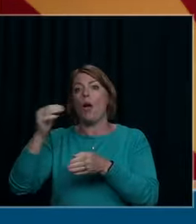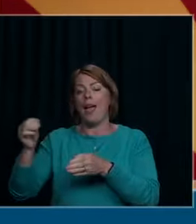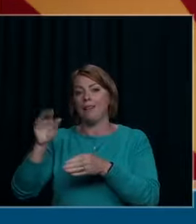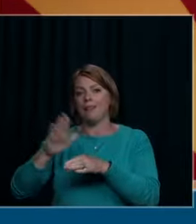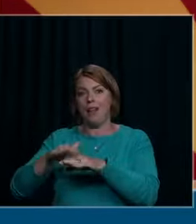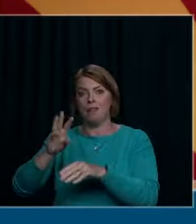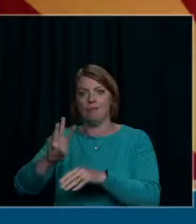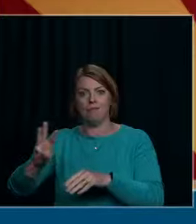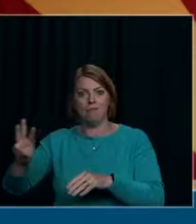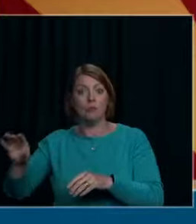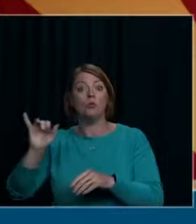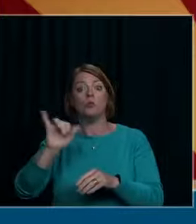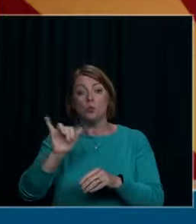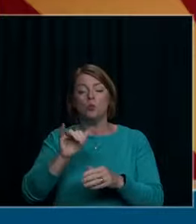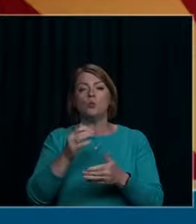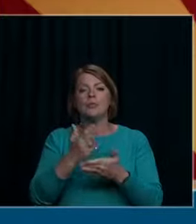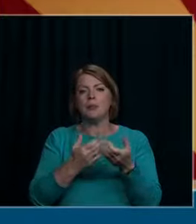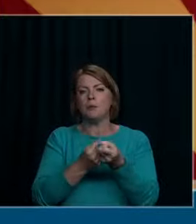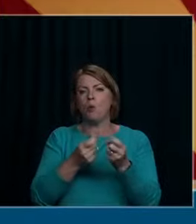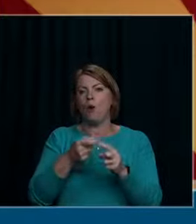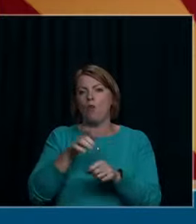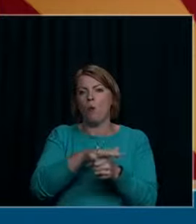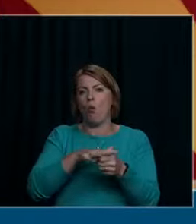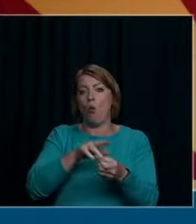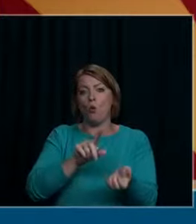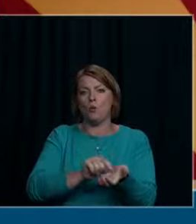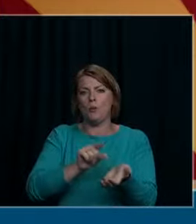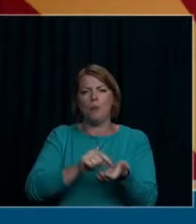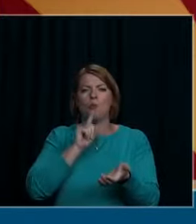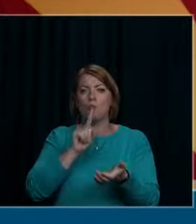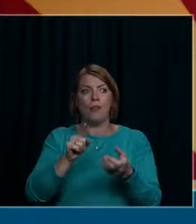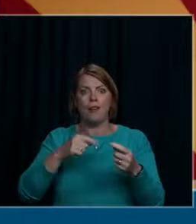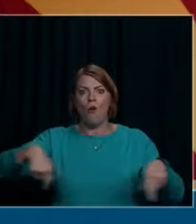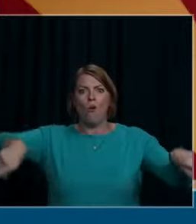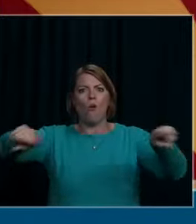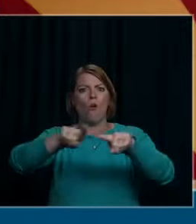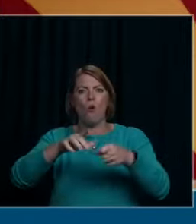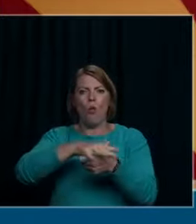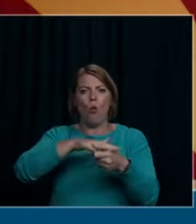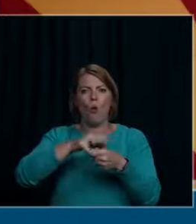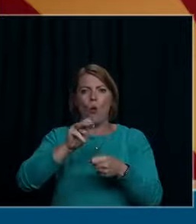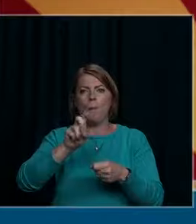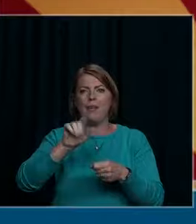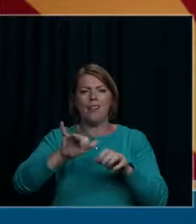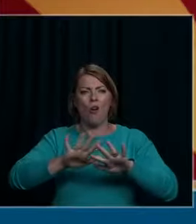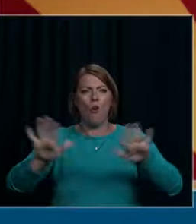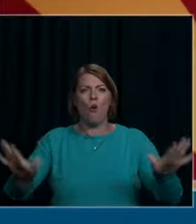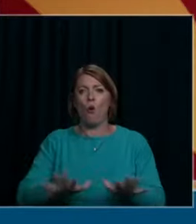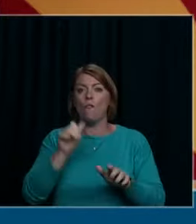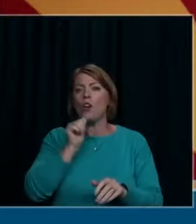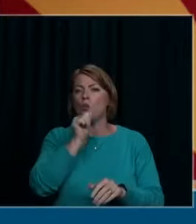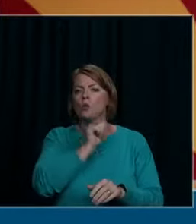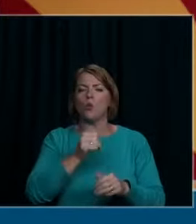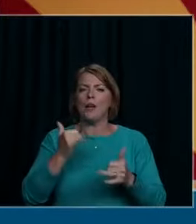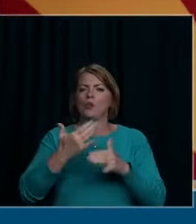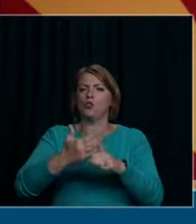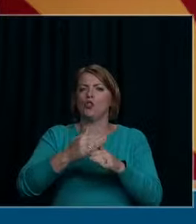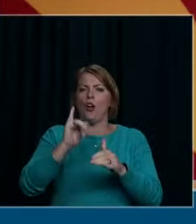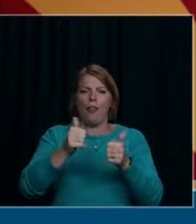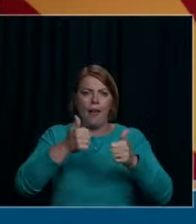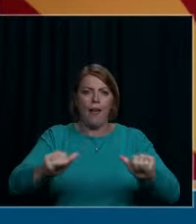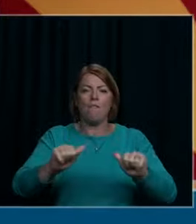local newspapers. It's a shared effort among hundreds of local media brands across Arizona. Transparency